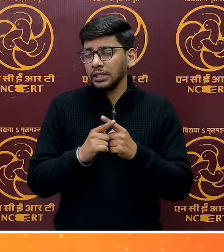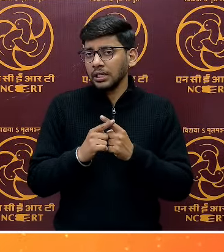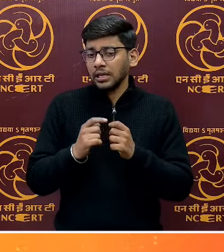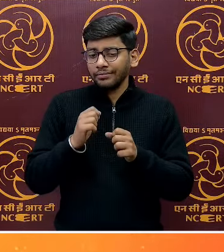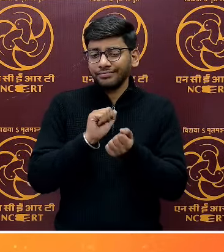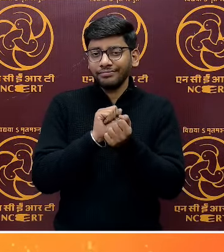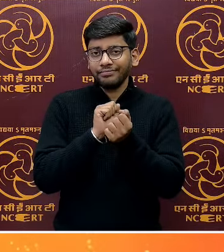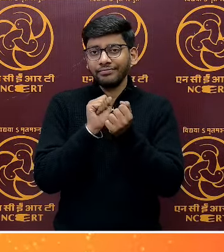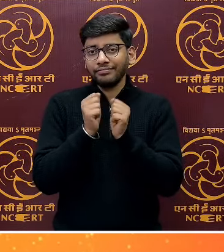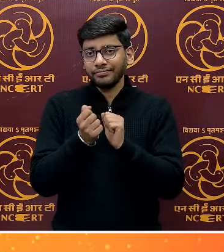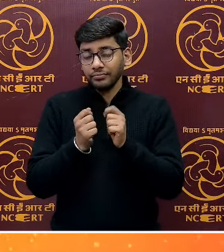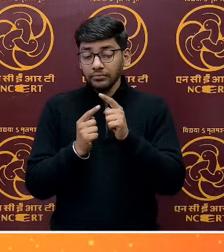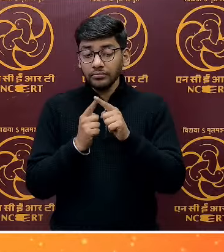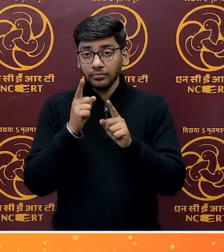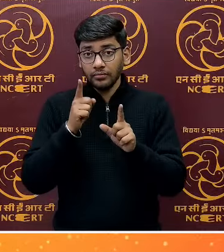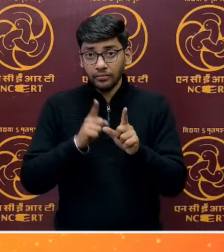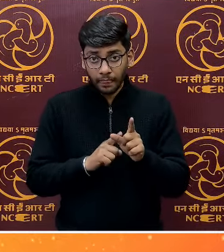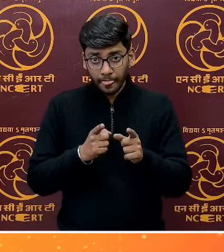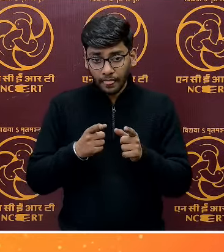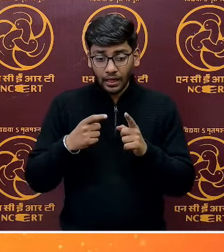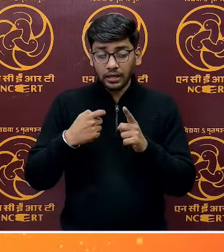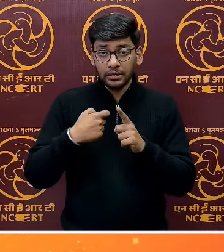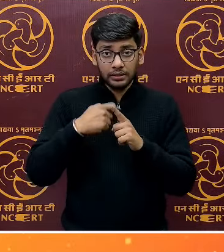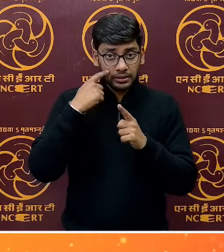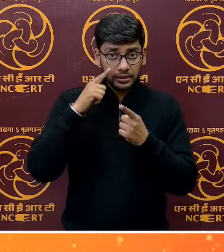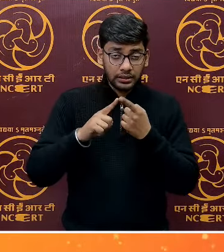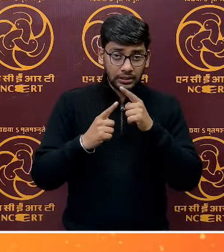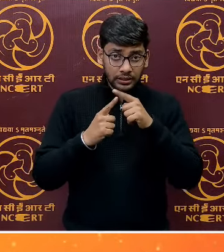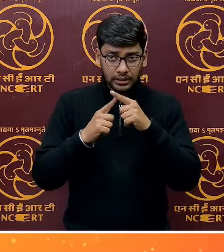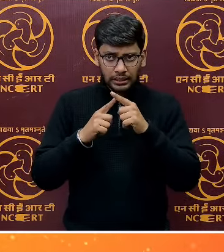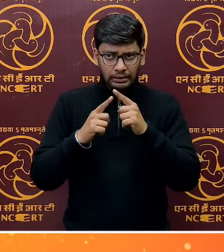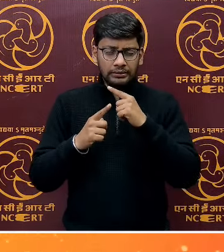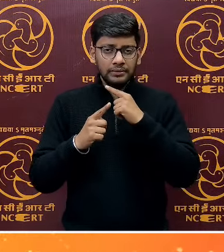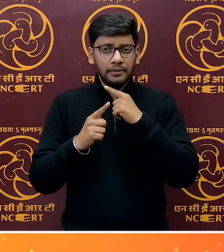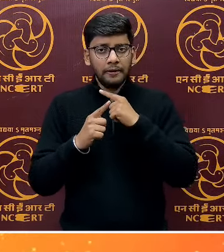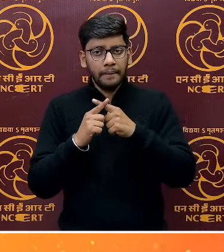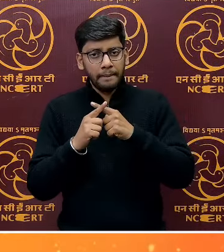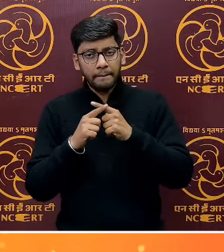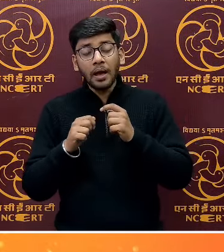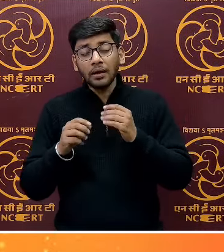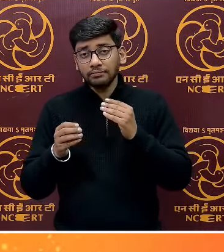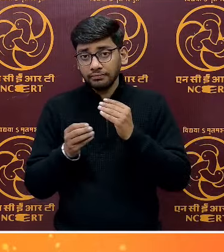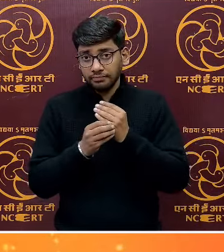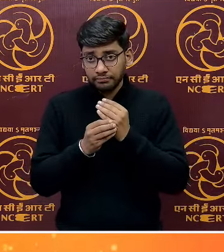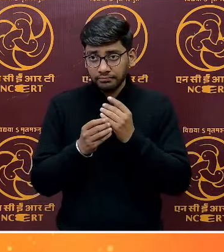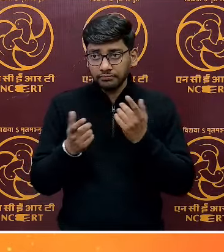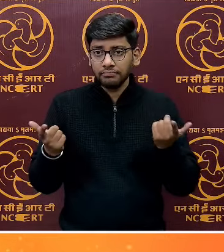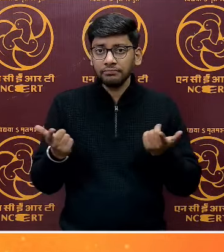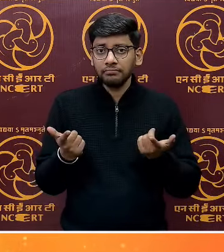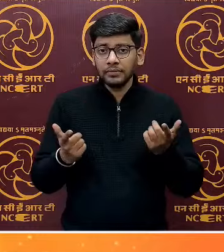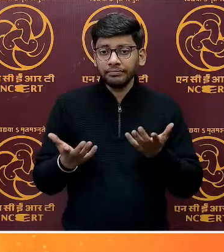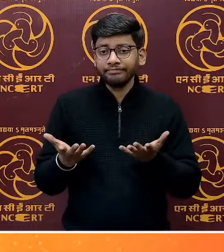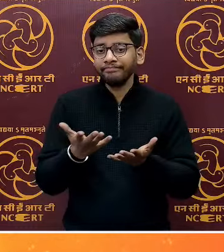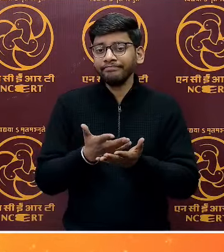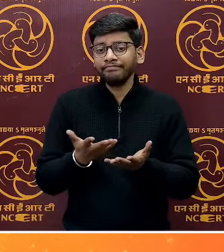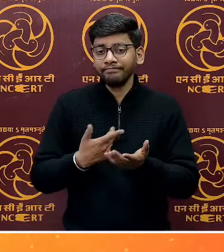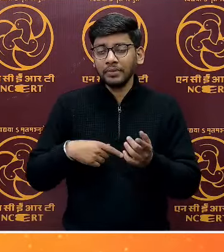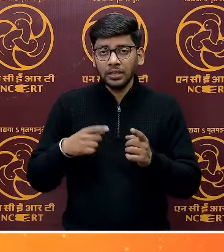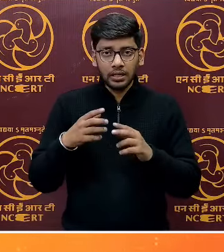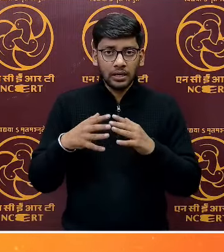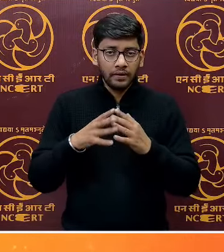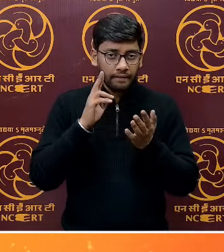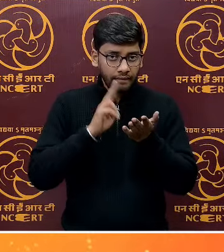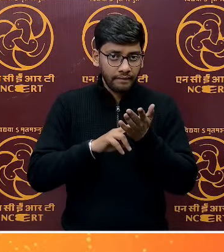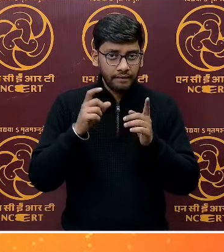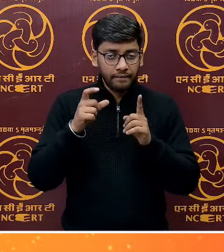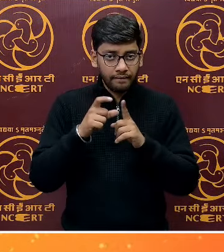transforms this toy or this kite into a symbol of freedom. And also the expression which we have discussed many times, wind-whipped sky.